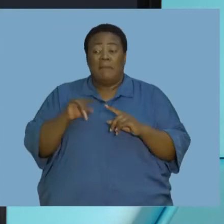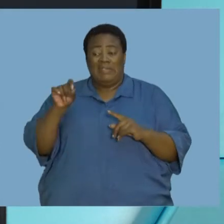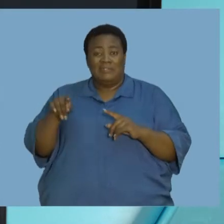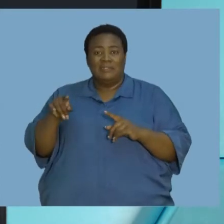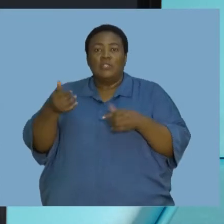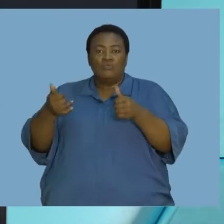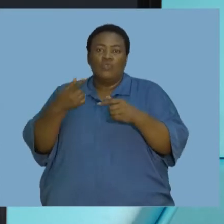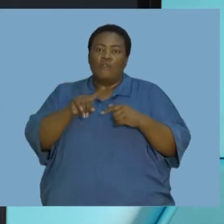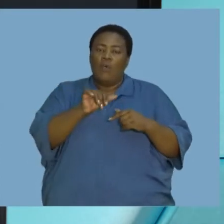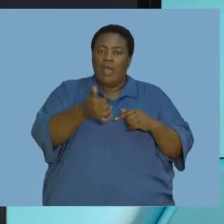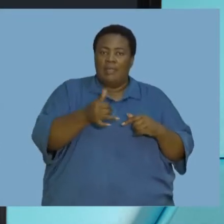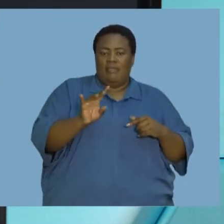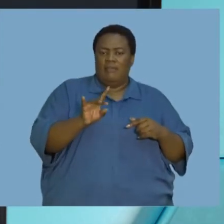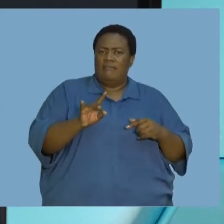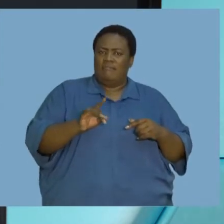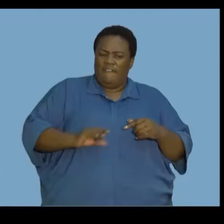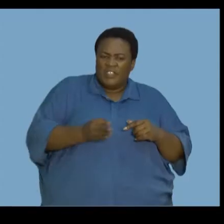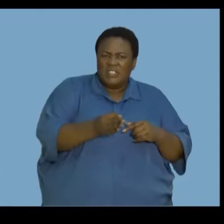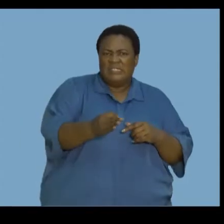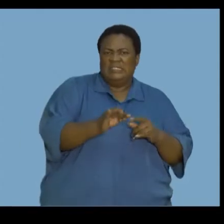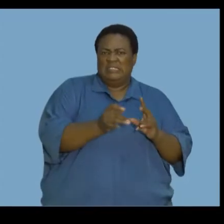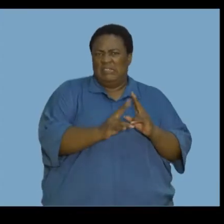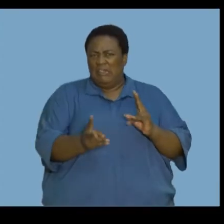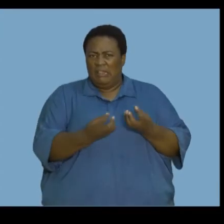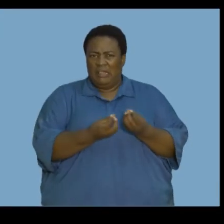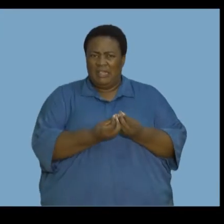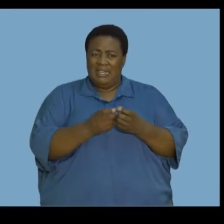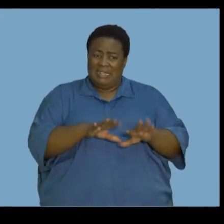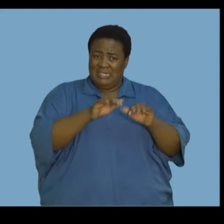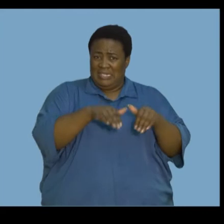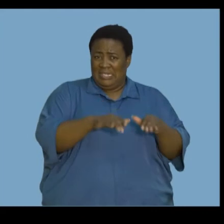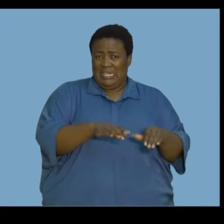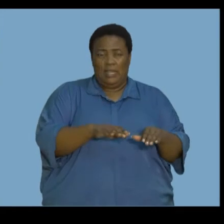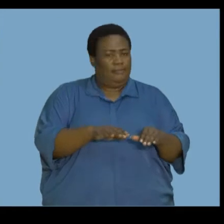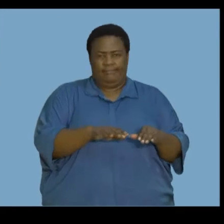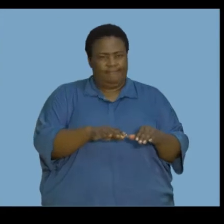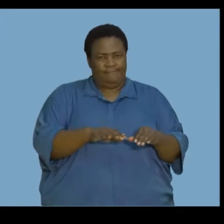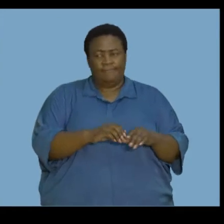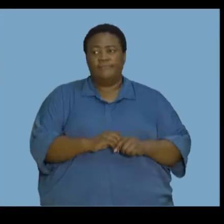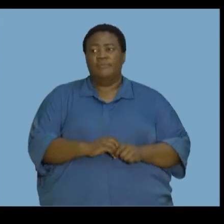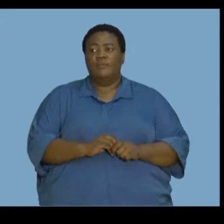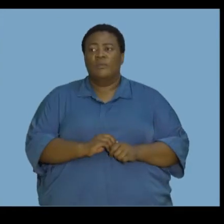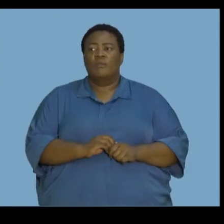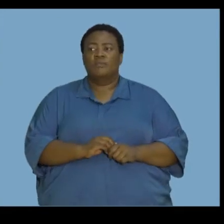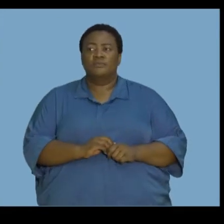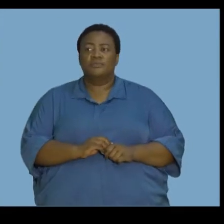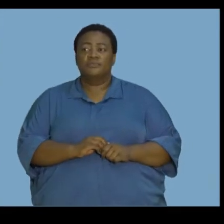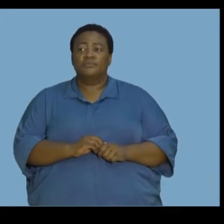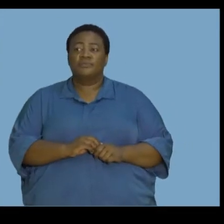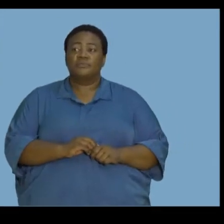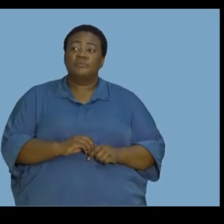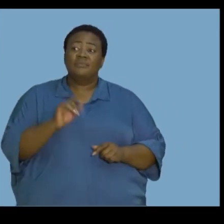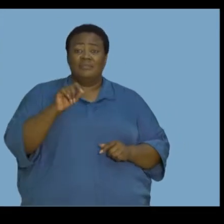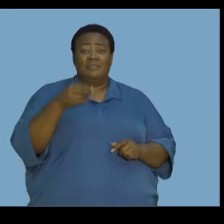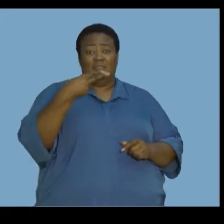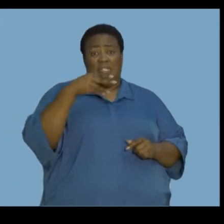aquatic organisms. So let's look at what an algal bloom is and try and understand the impact. So harmful algal blooms are